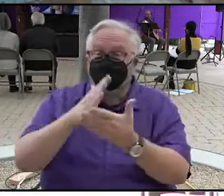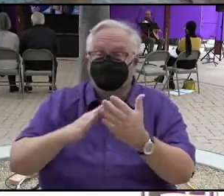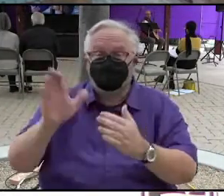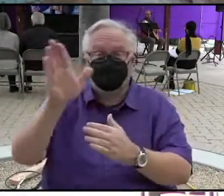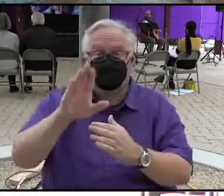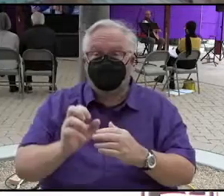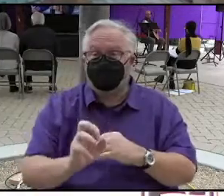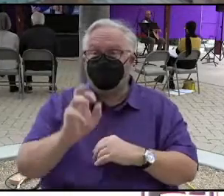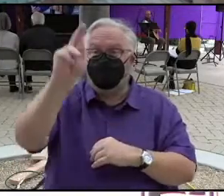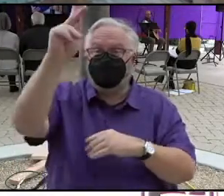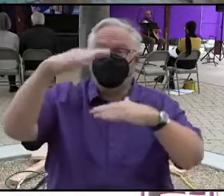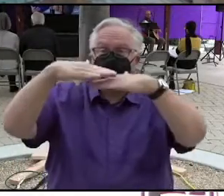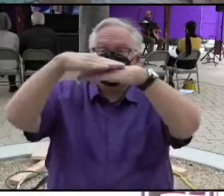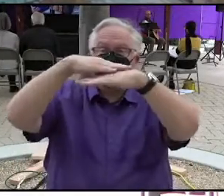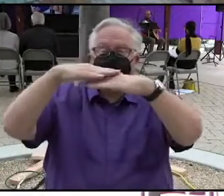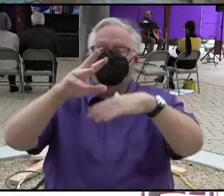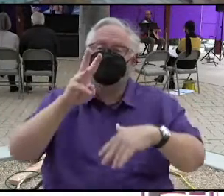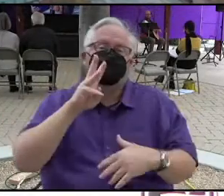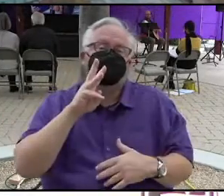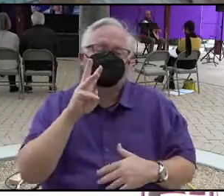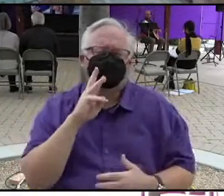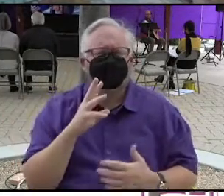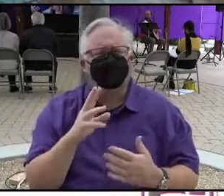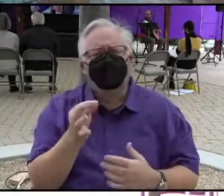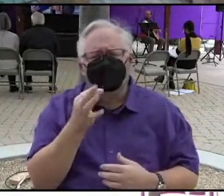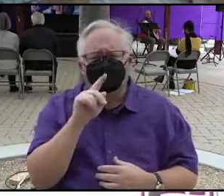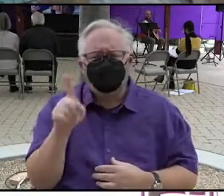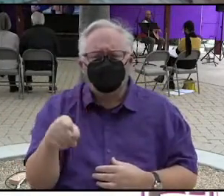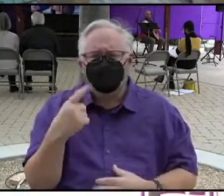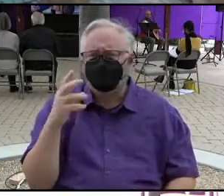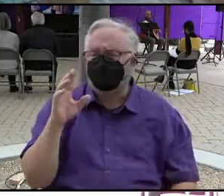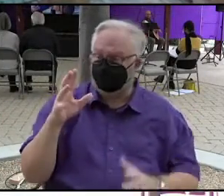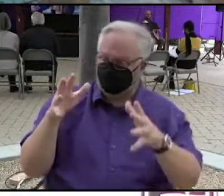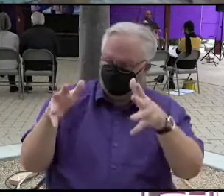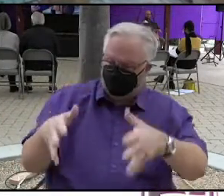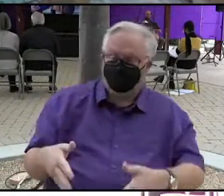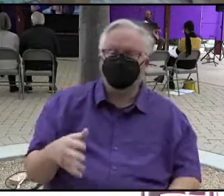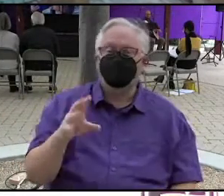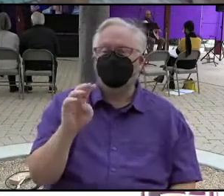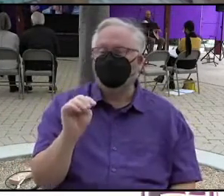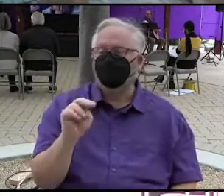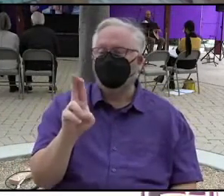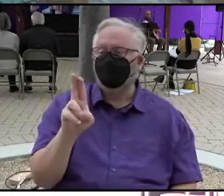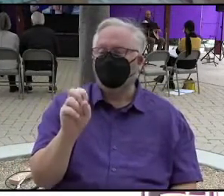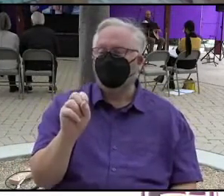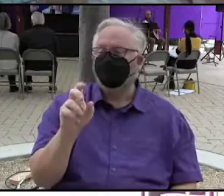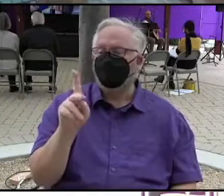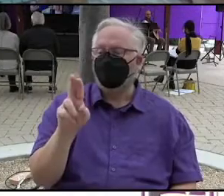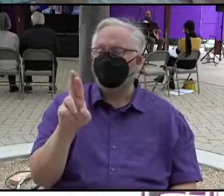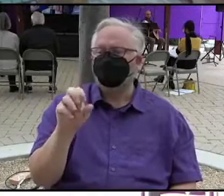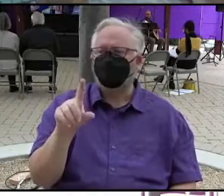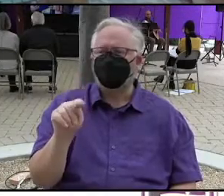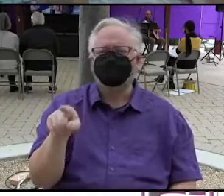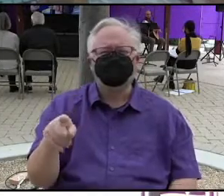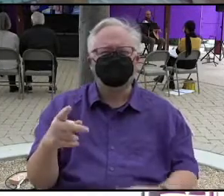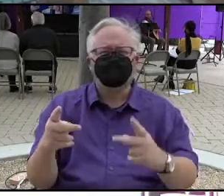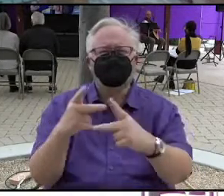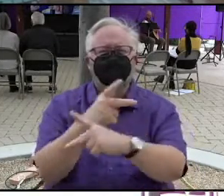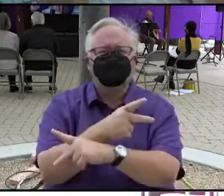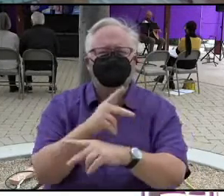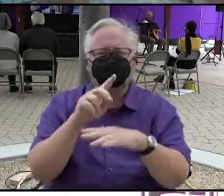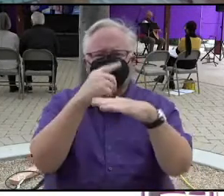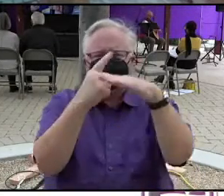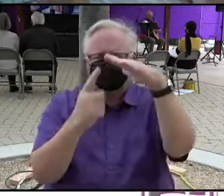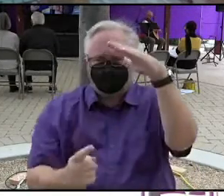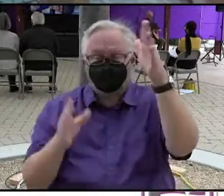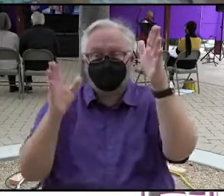all. Soon only little Muskrat was left, the weakest diver of all.